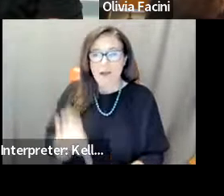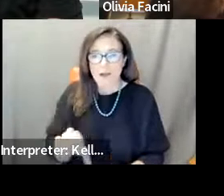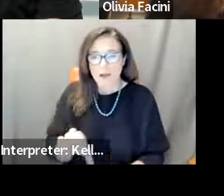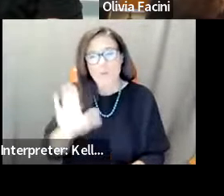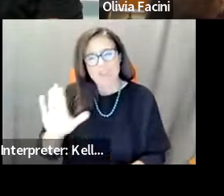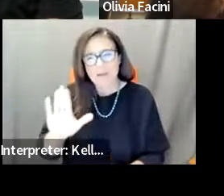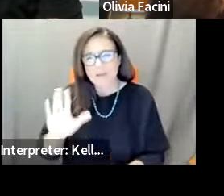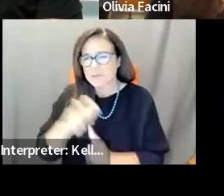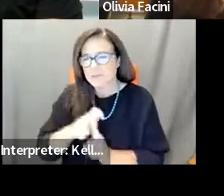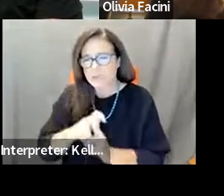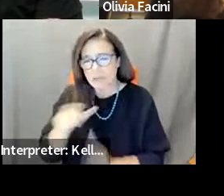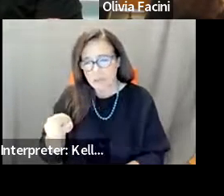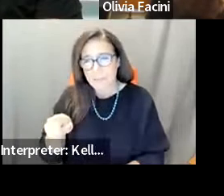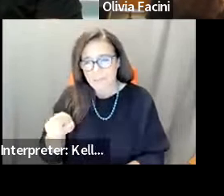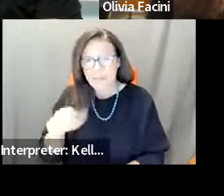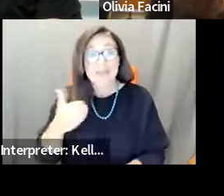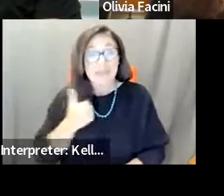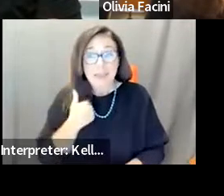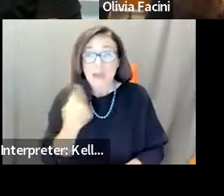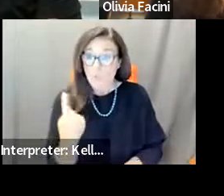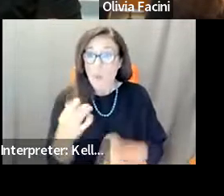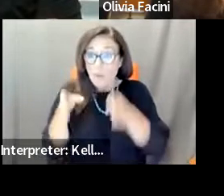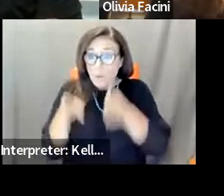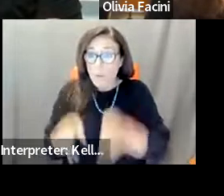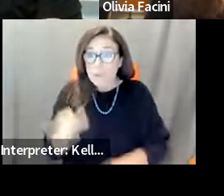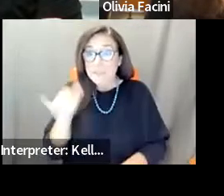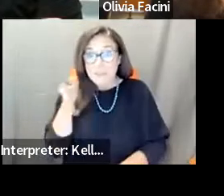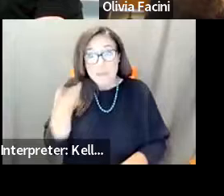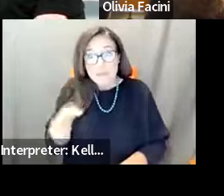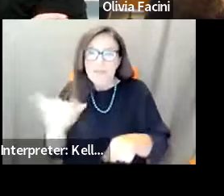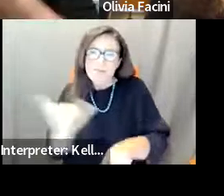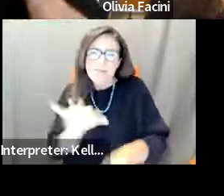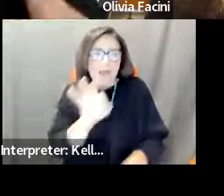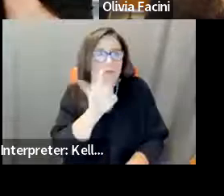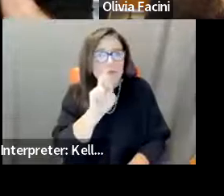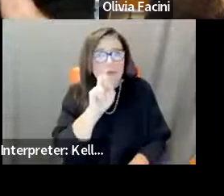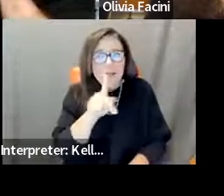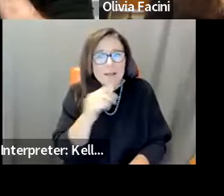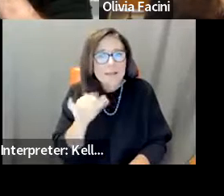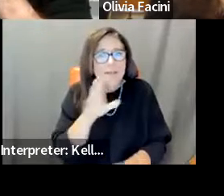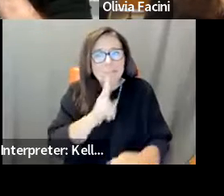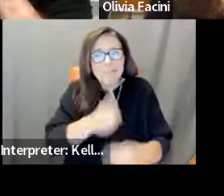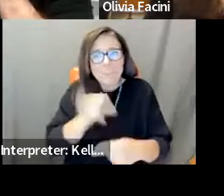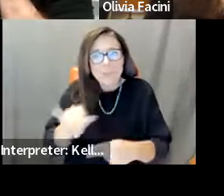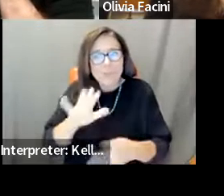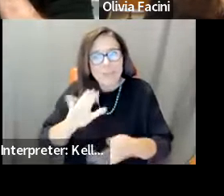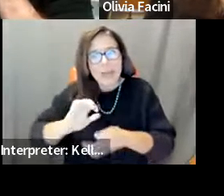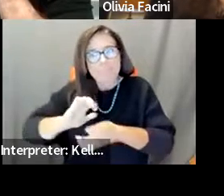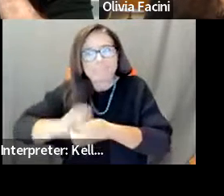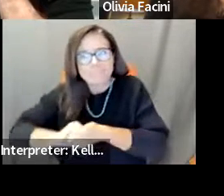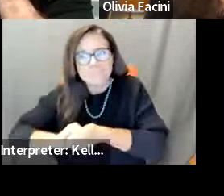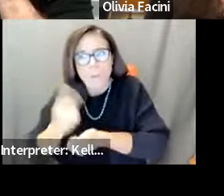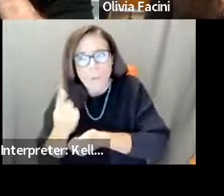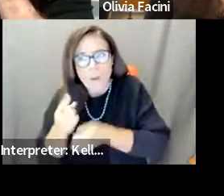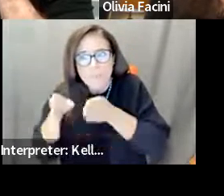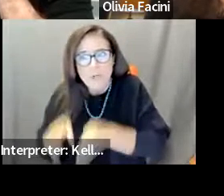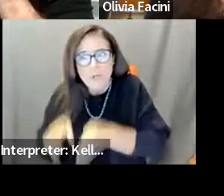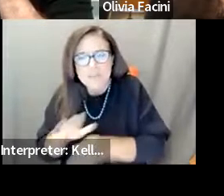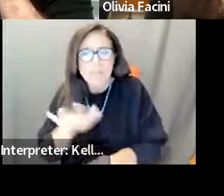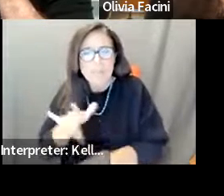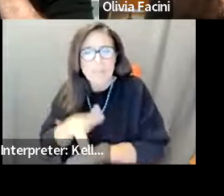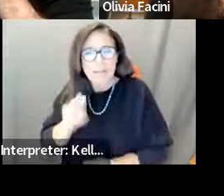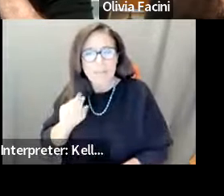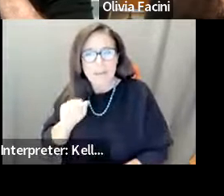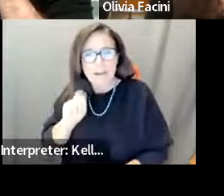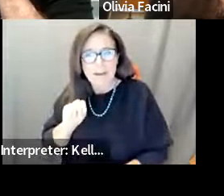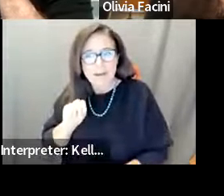dedicated accessibility staff person. So like what Frank was talking about, you can contact them through email, which I think